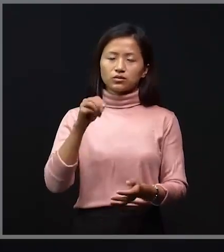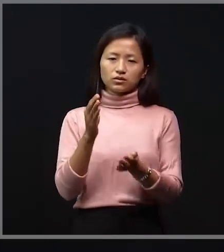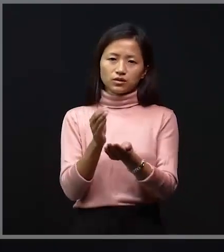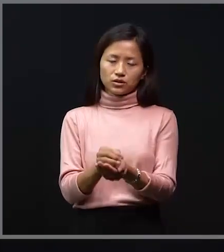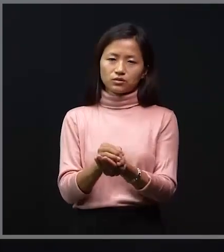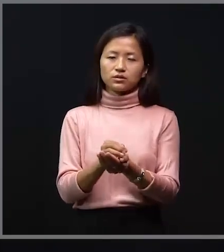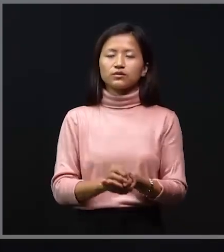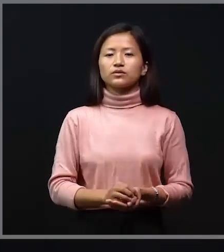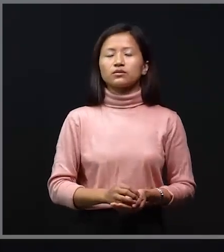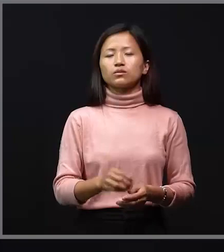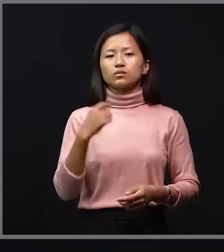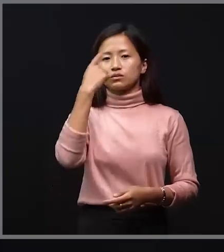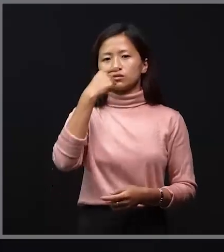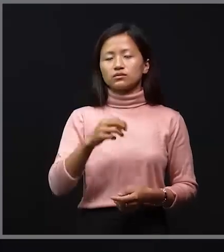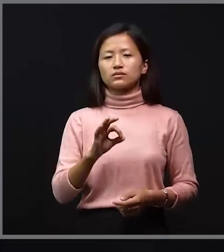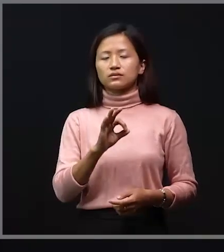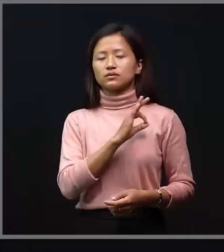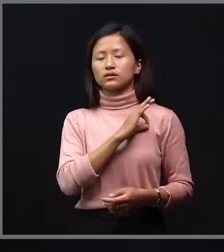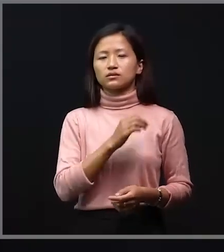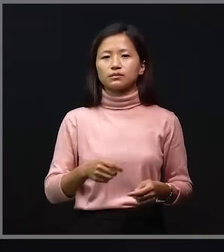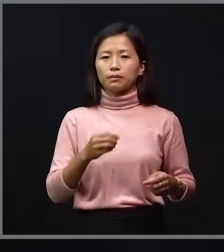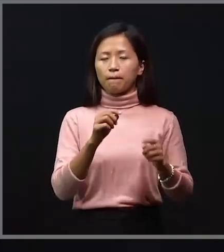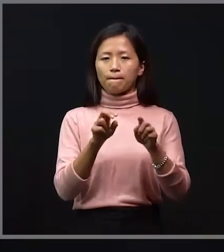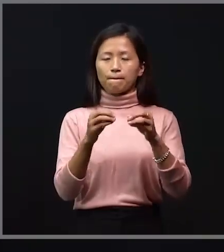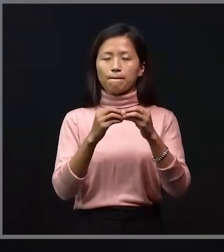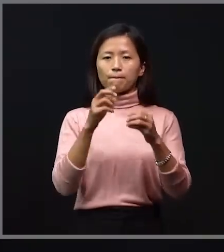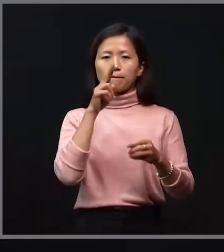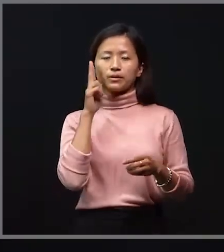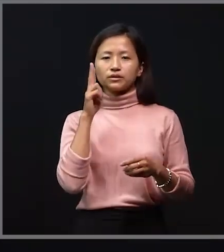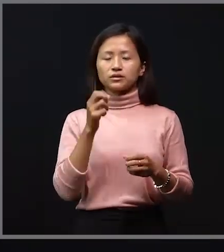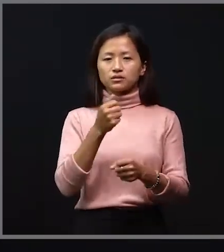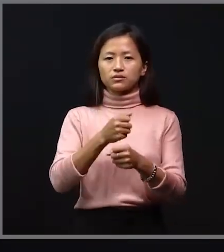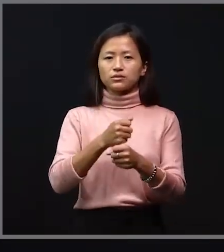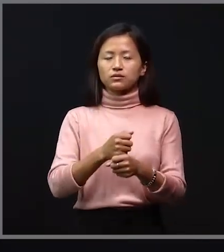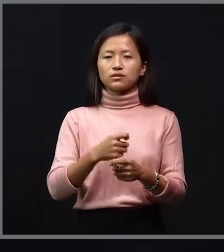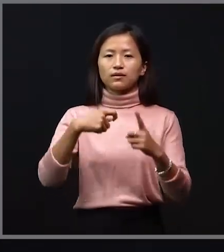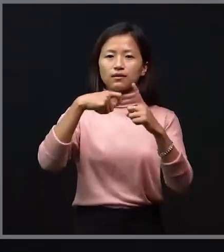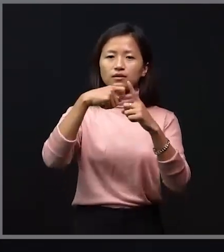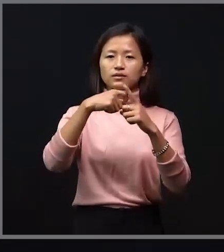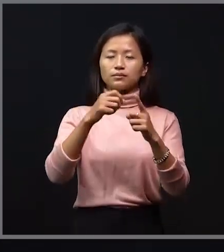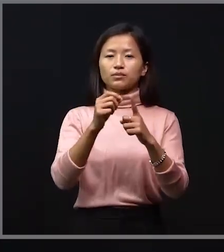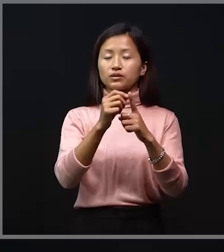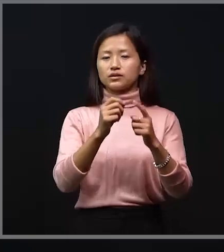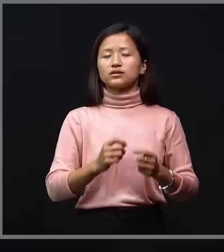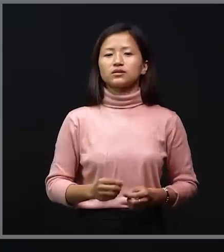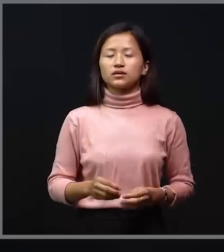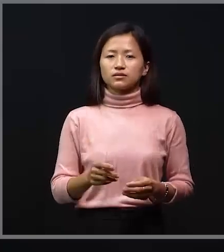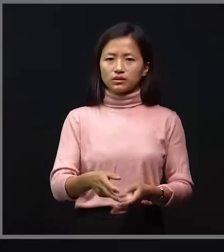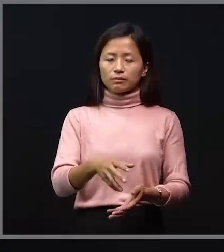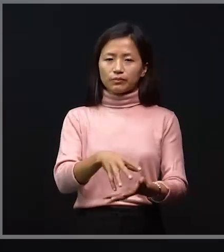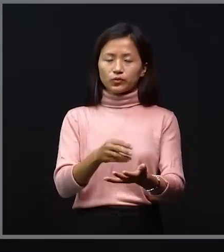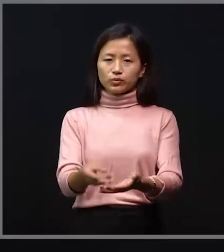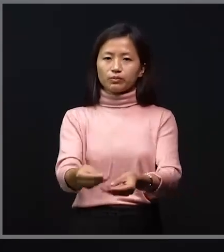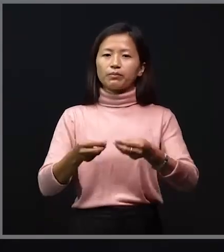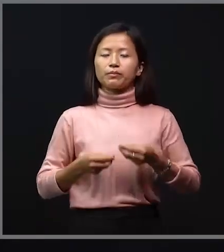countries who doesn't like the British government. Okay, and with this money, the Khadar Party, they used to buy guns, ammunition and all